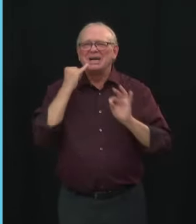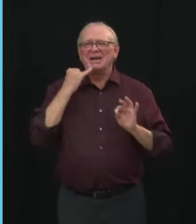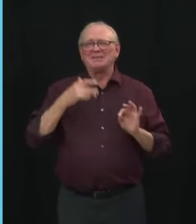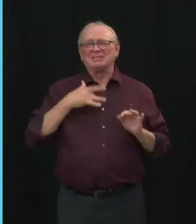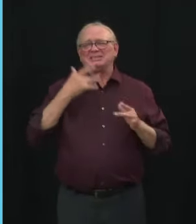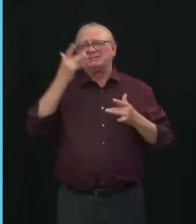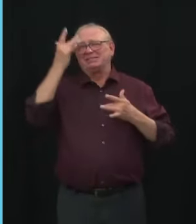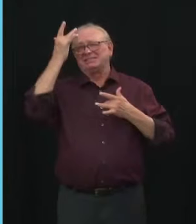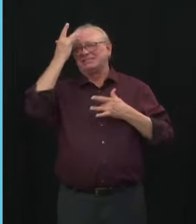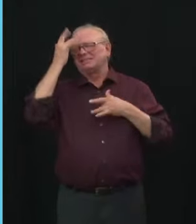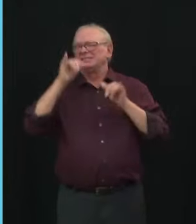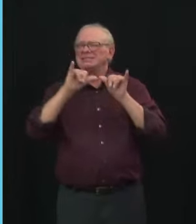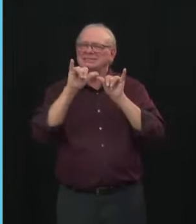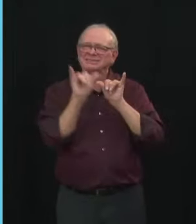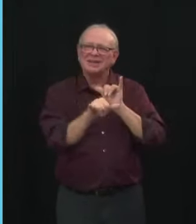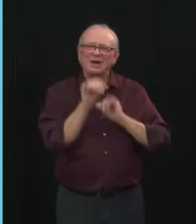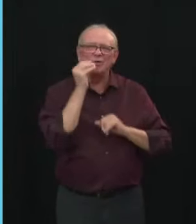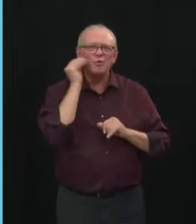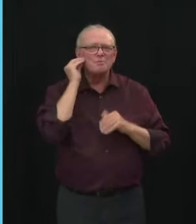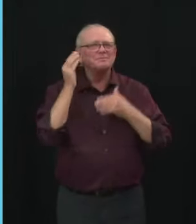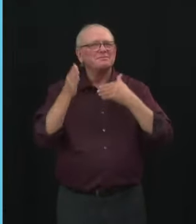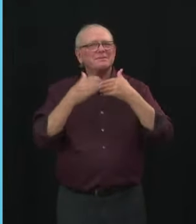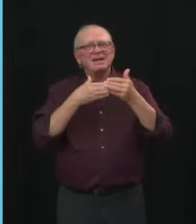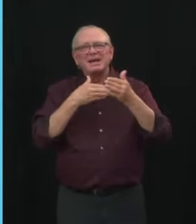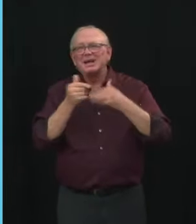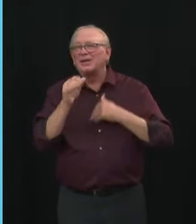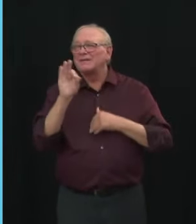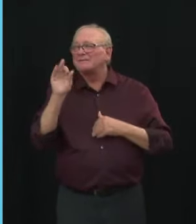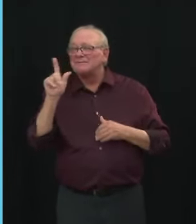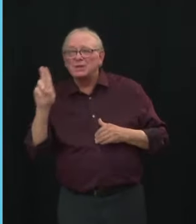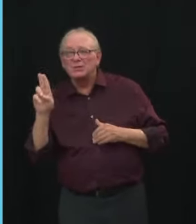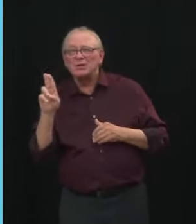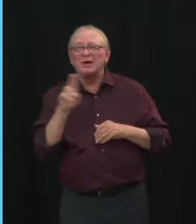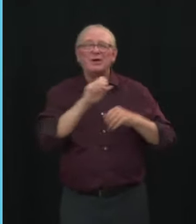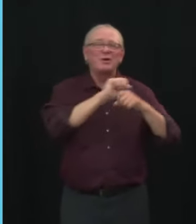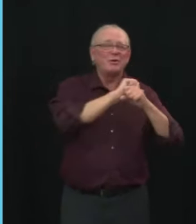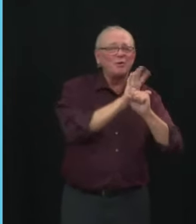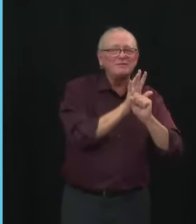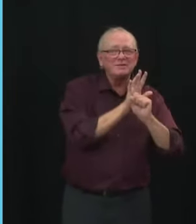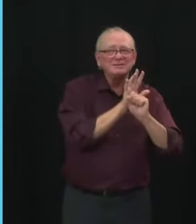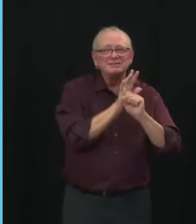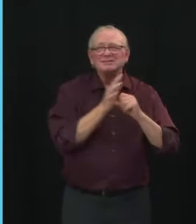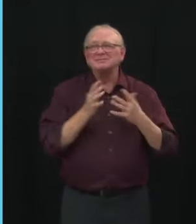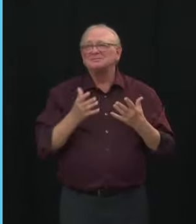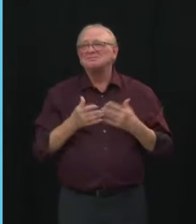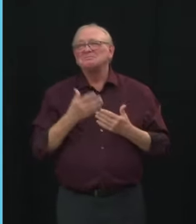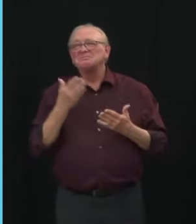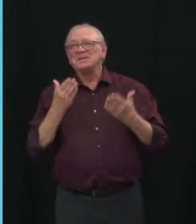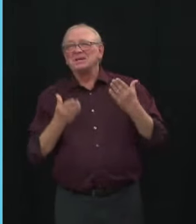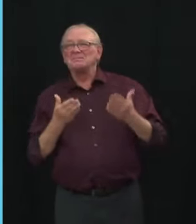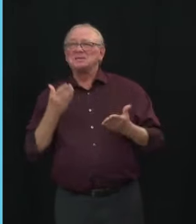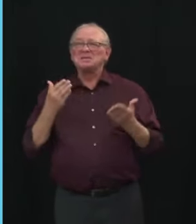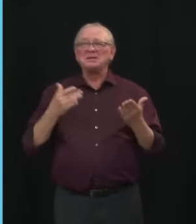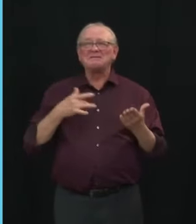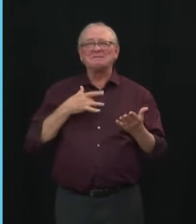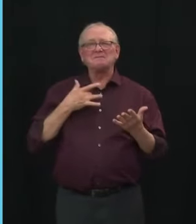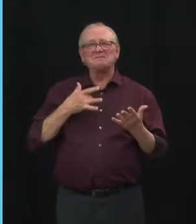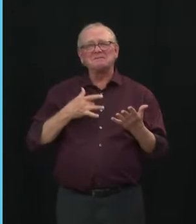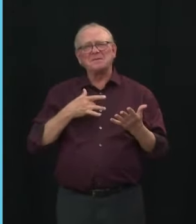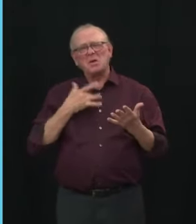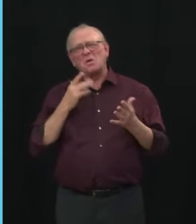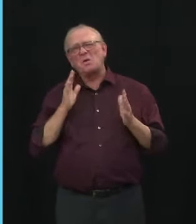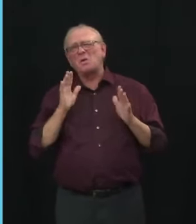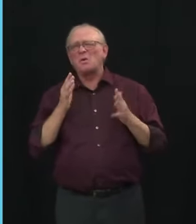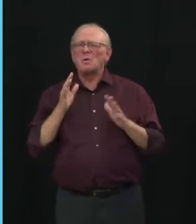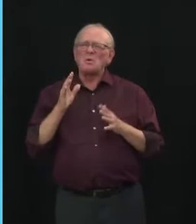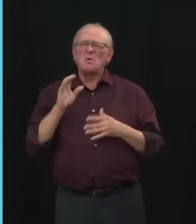it's COVID or whether it's influenza or something else, even if the individual who's feeling ill may not have risk factors, they could pass it on